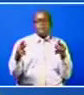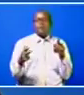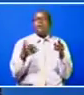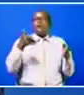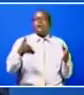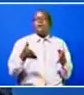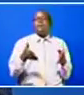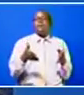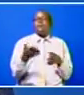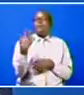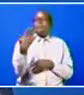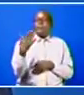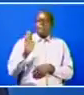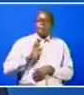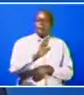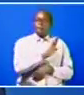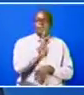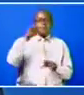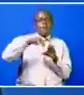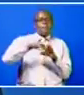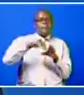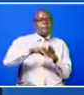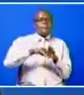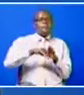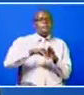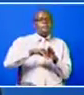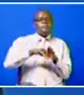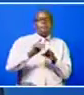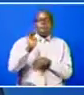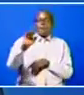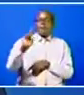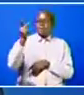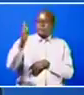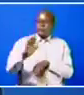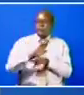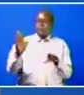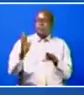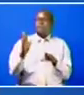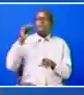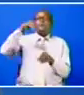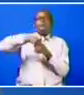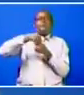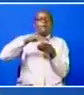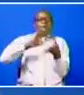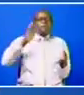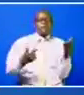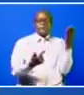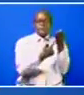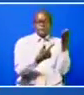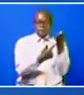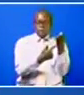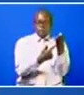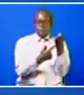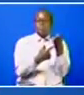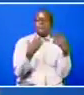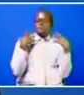But now, PayPal board member and Xapo CEO Wences Casares has asked Kenyan entrepreneurs to invest more in technology startups